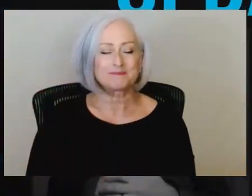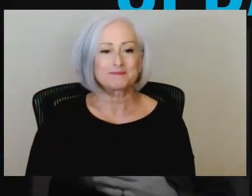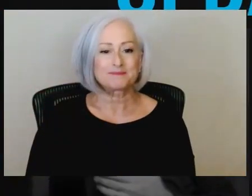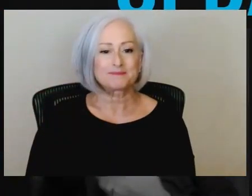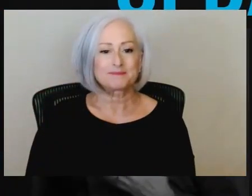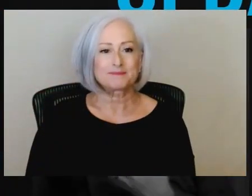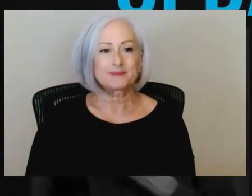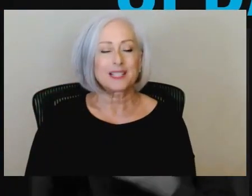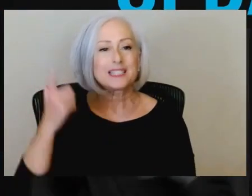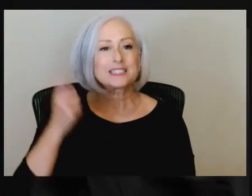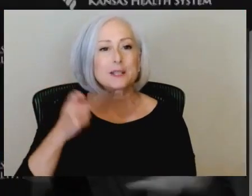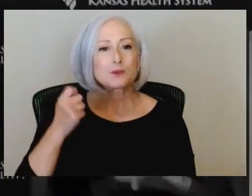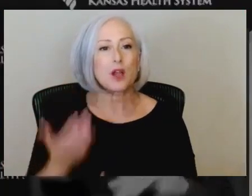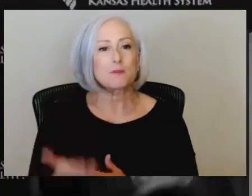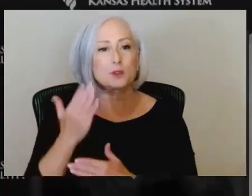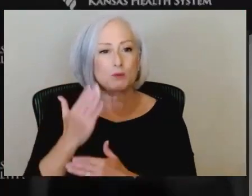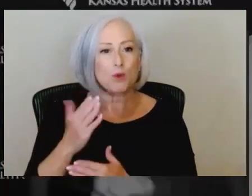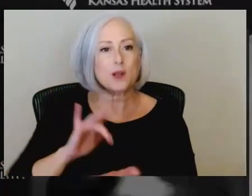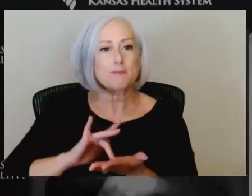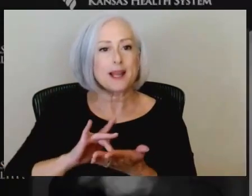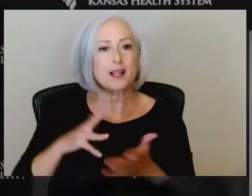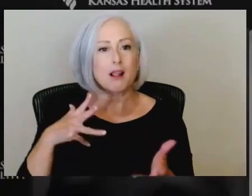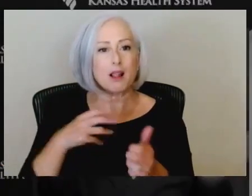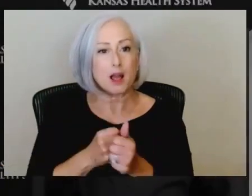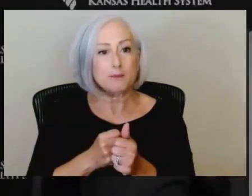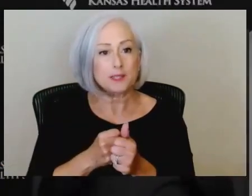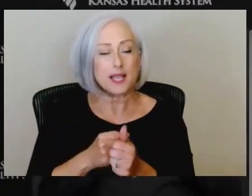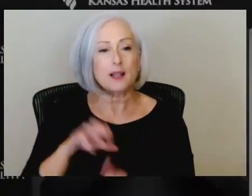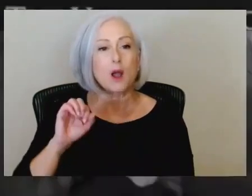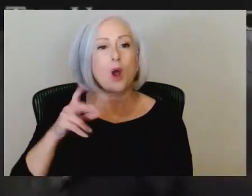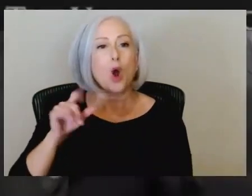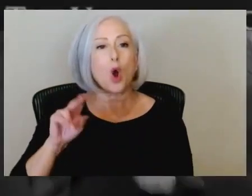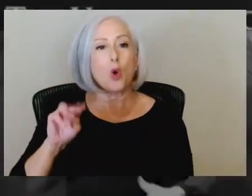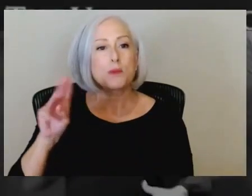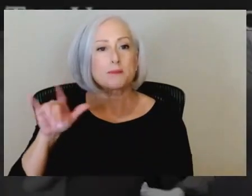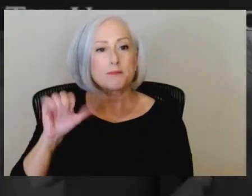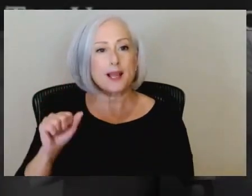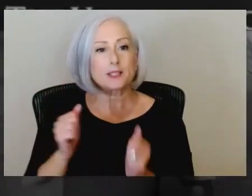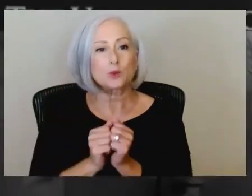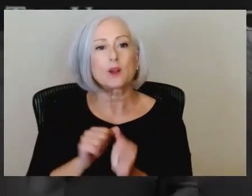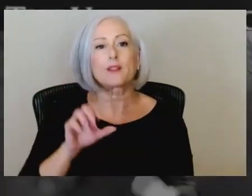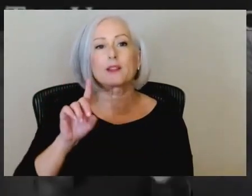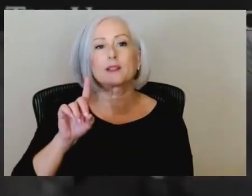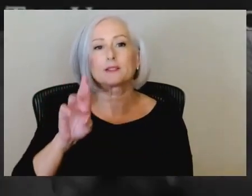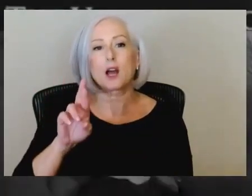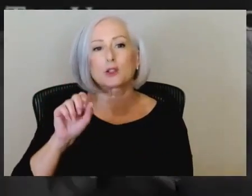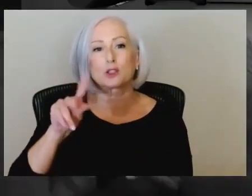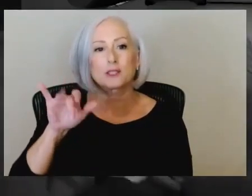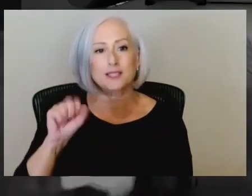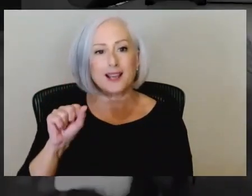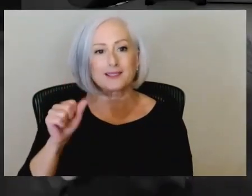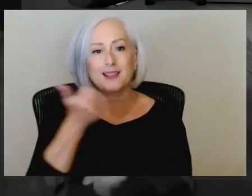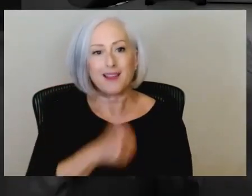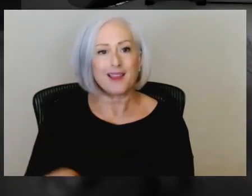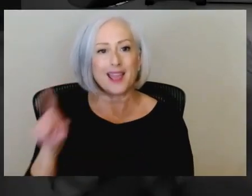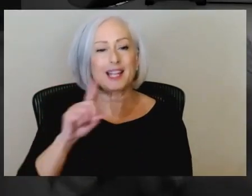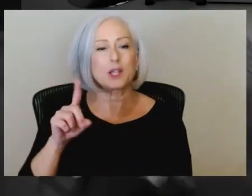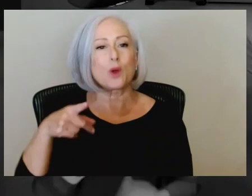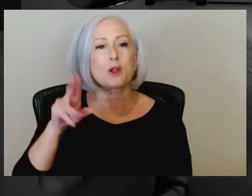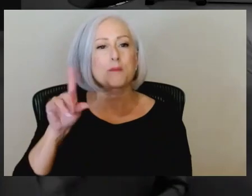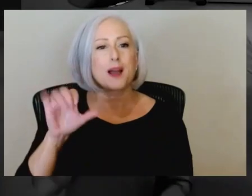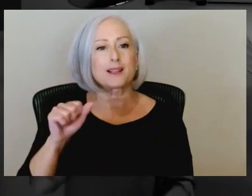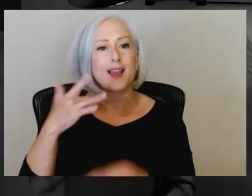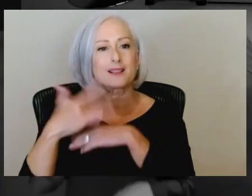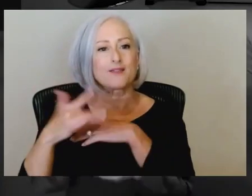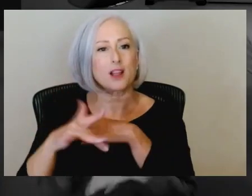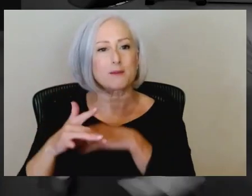Subscribe to our morning medical update and Open Mics with Dr. Stites podcasts. Now, everywhere podcasts are available.